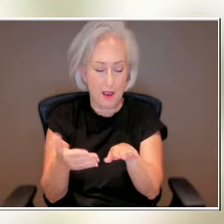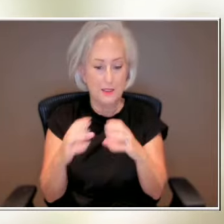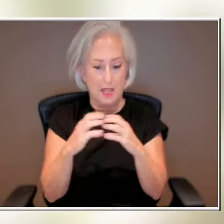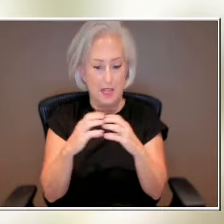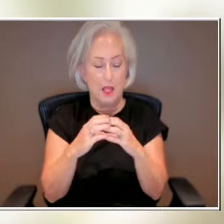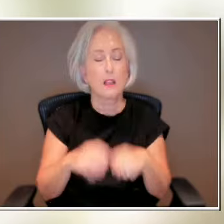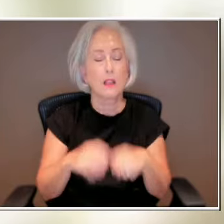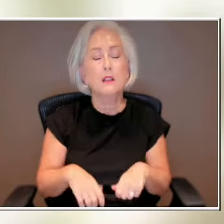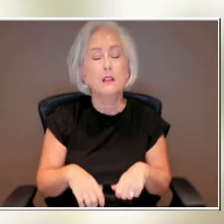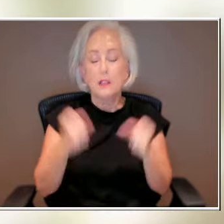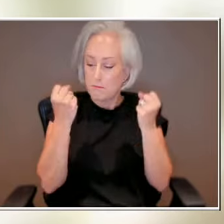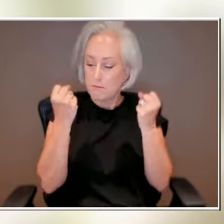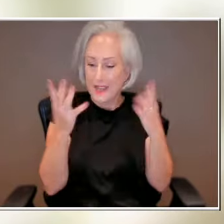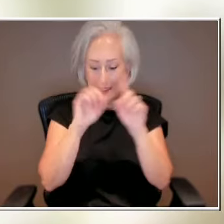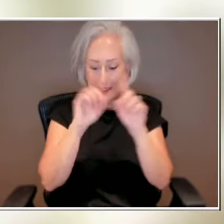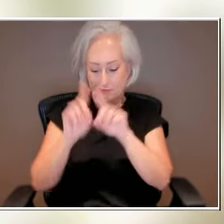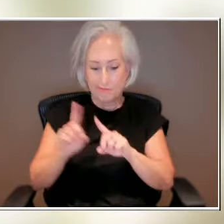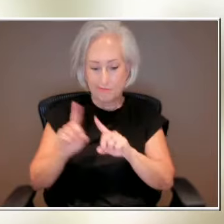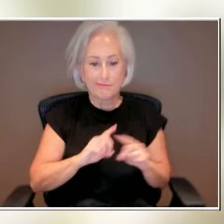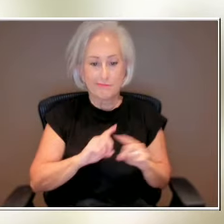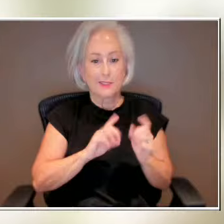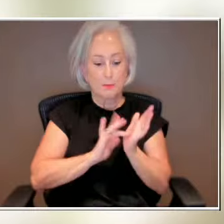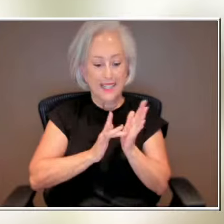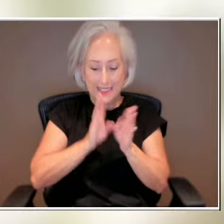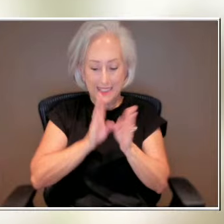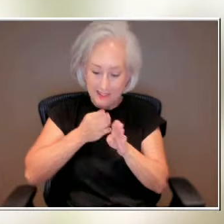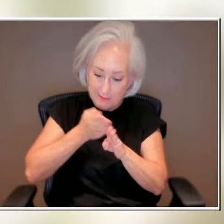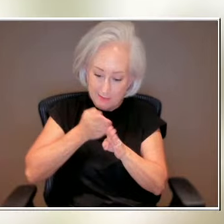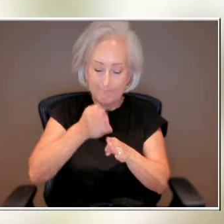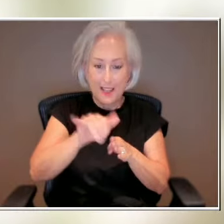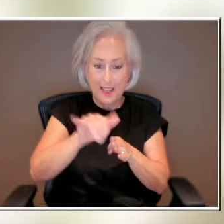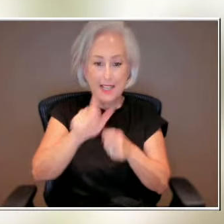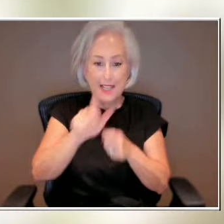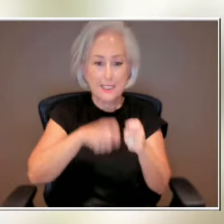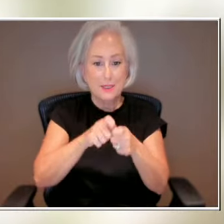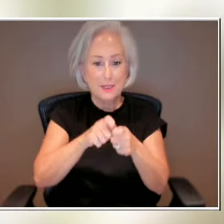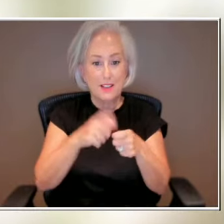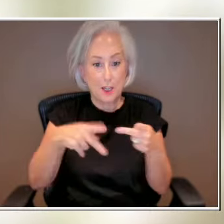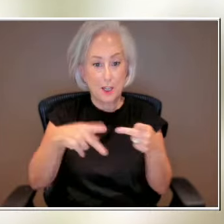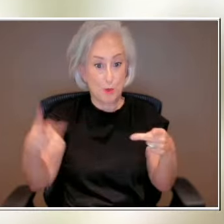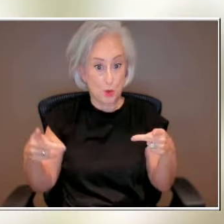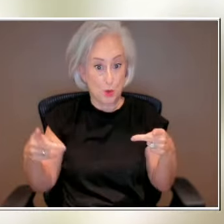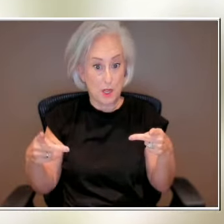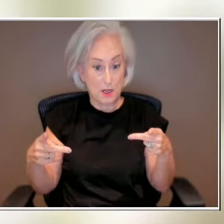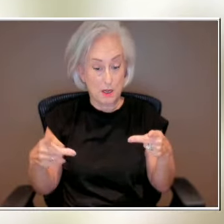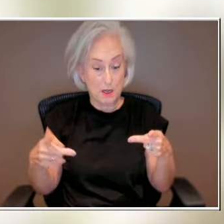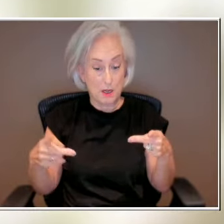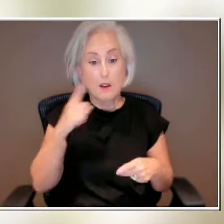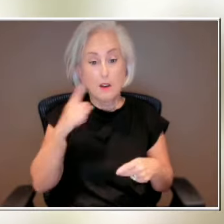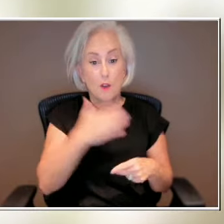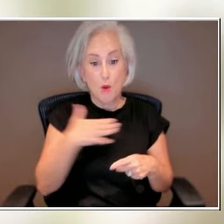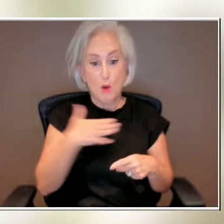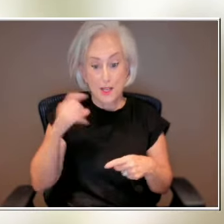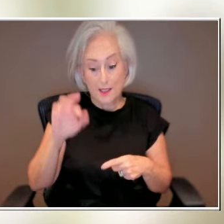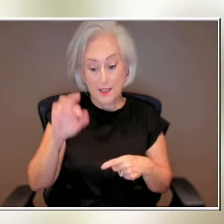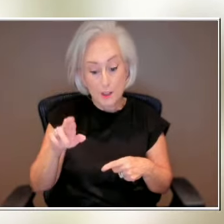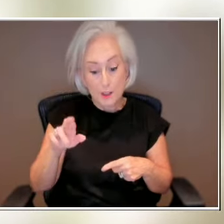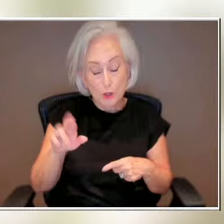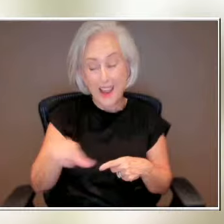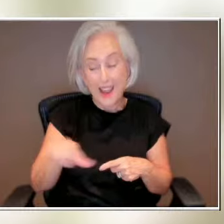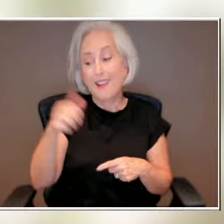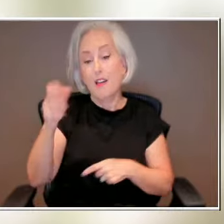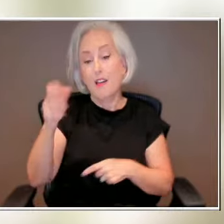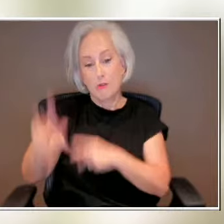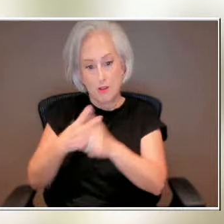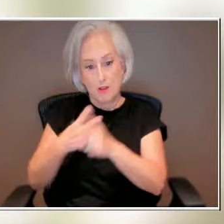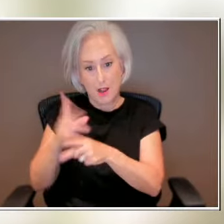target this protein very well in breast cancer, and this is now being used to target in other types of cancers as well. So it's